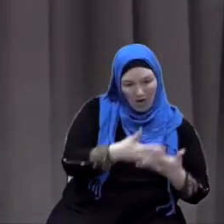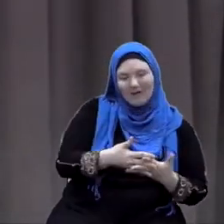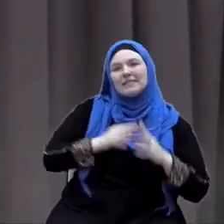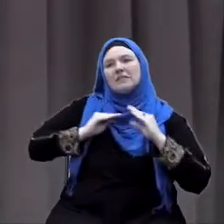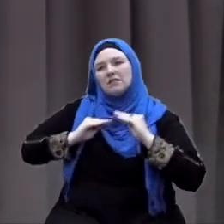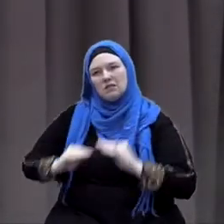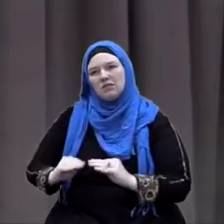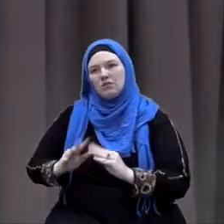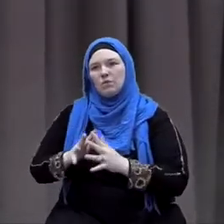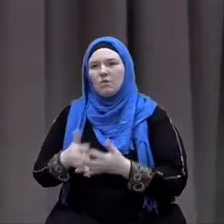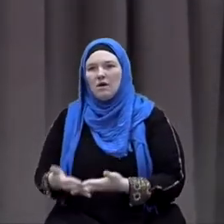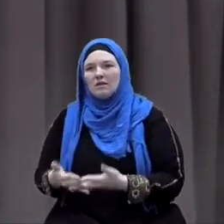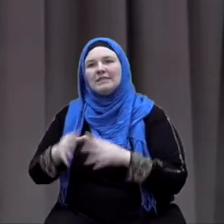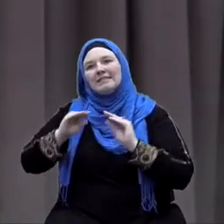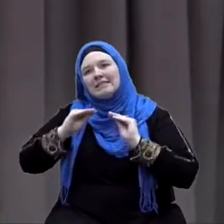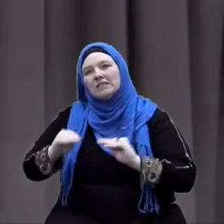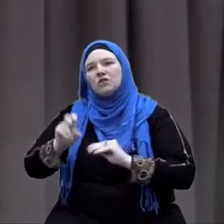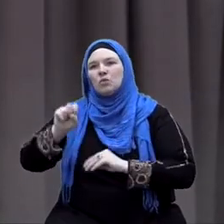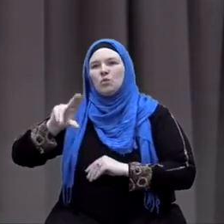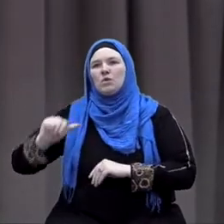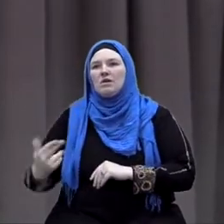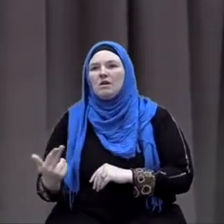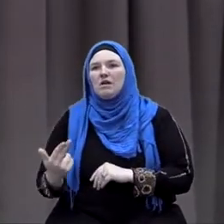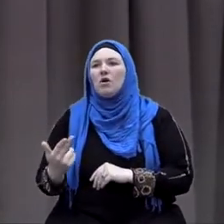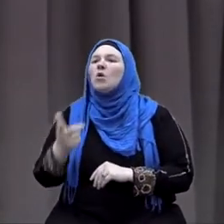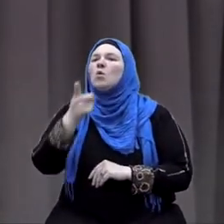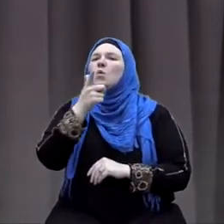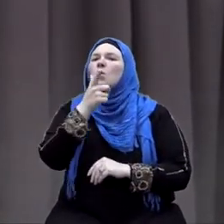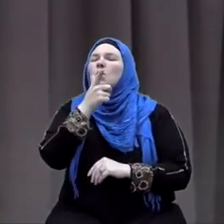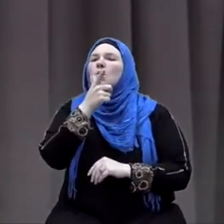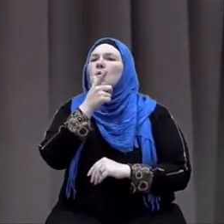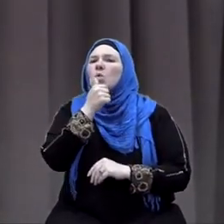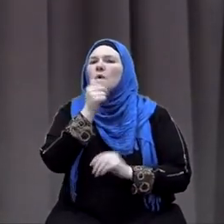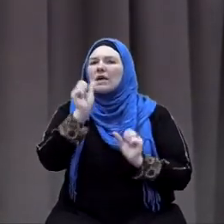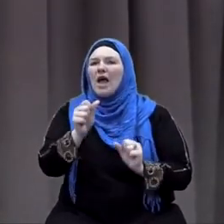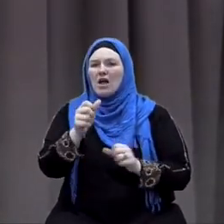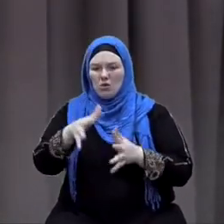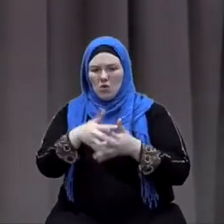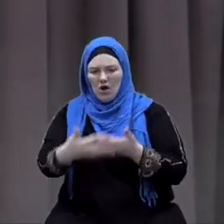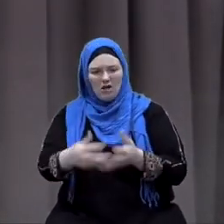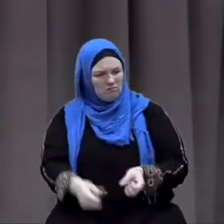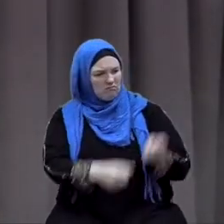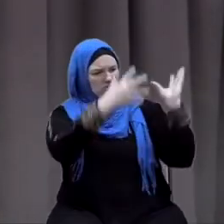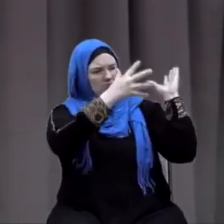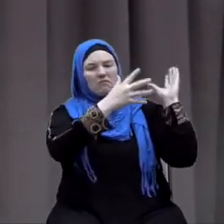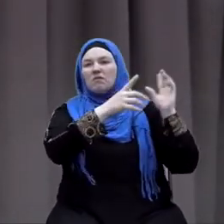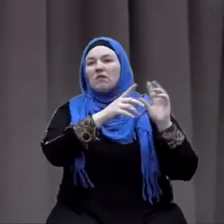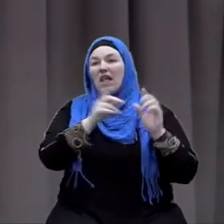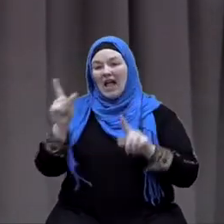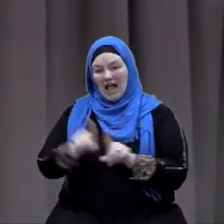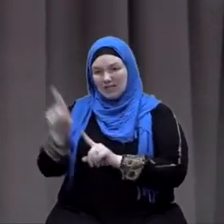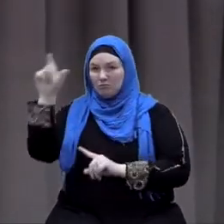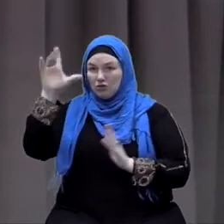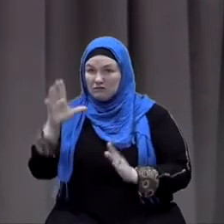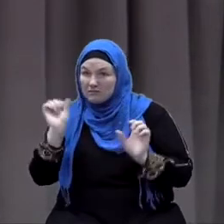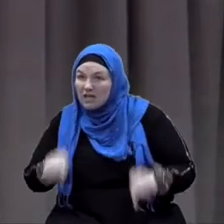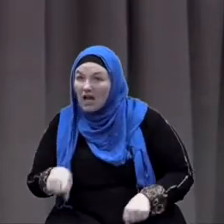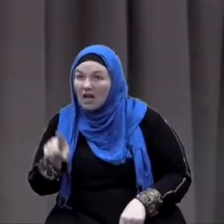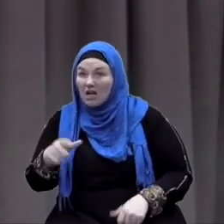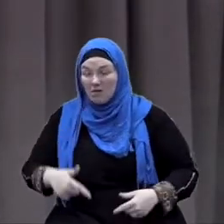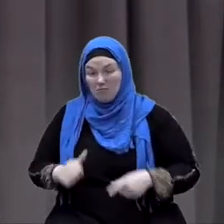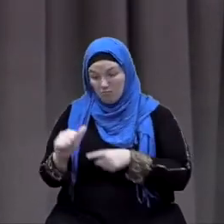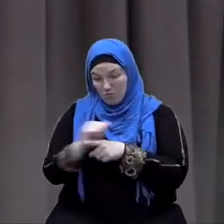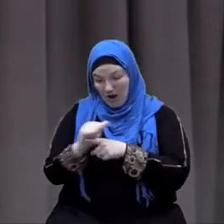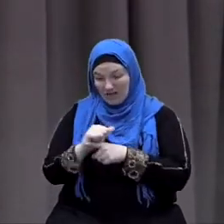who could do away with Quran if you are a Muslim? Could we live without the Quran? Could